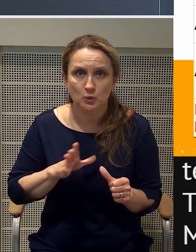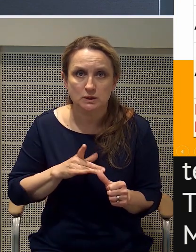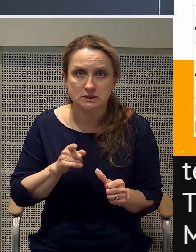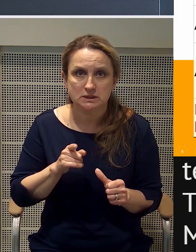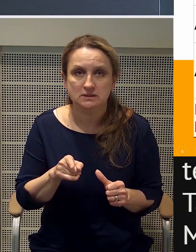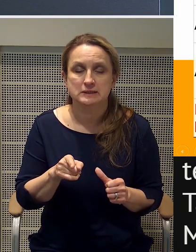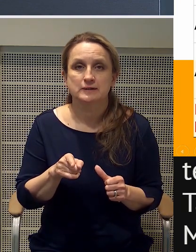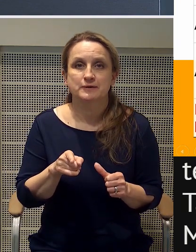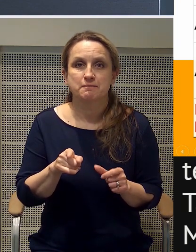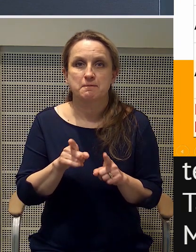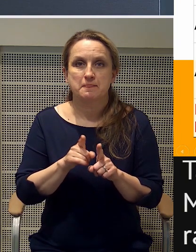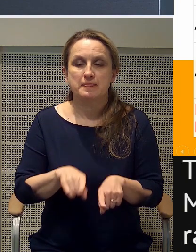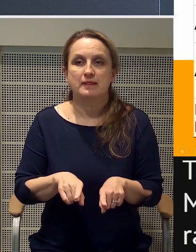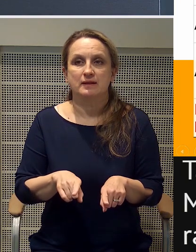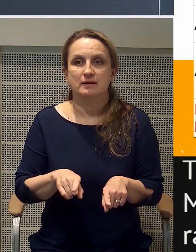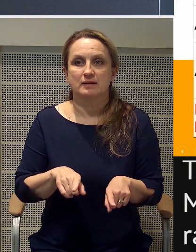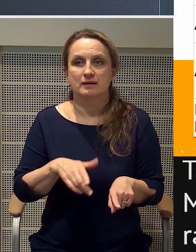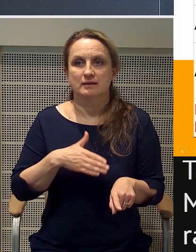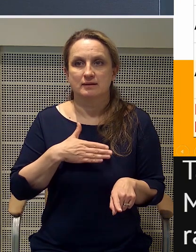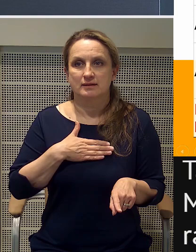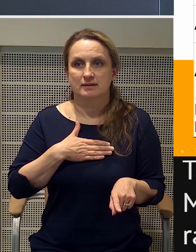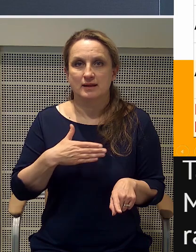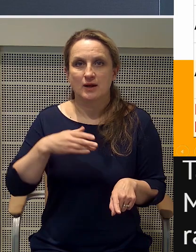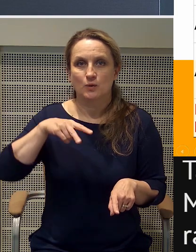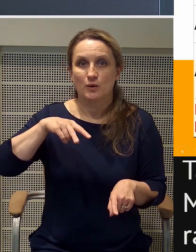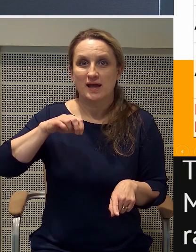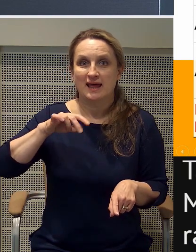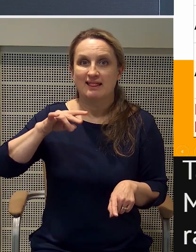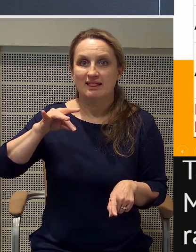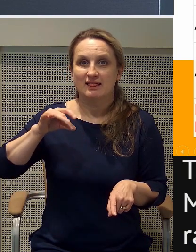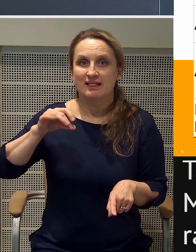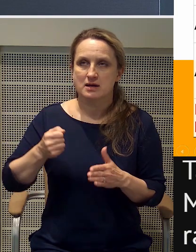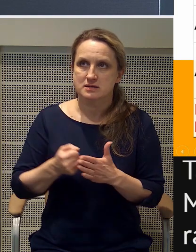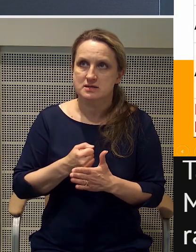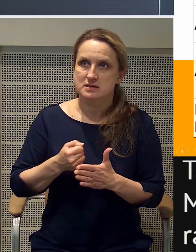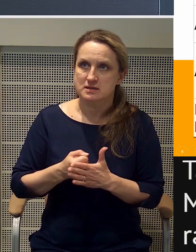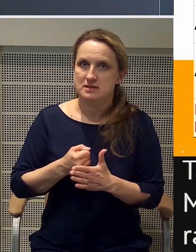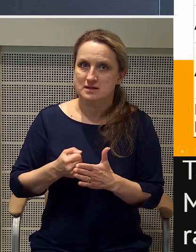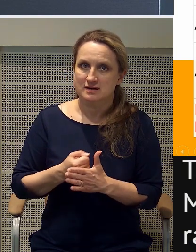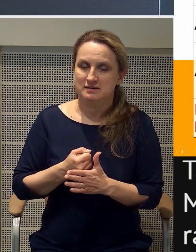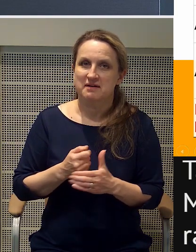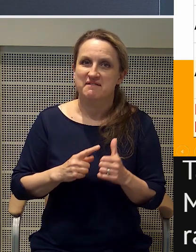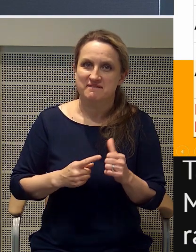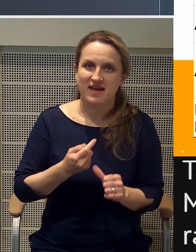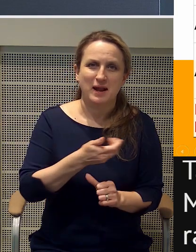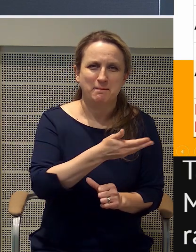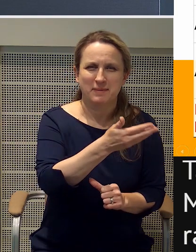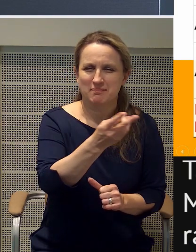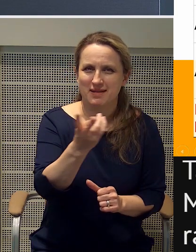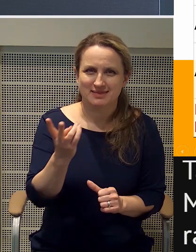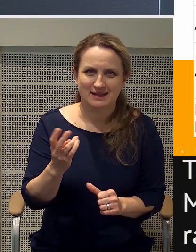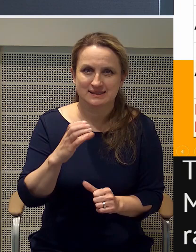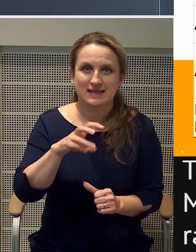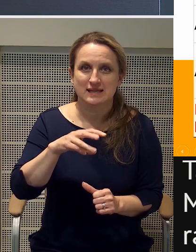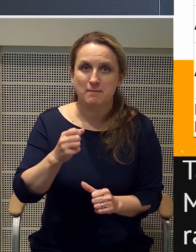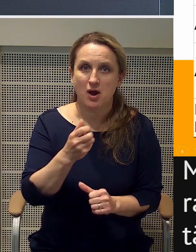excluded. But then there was another girl living with SMA type 2. And thanks to the